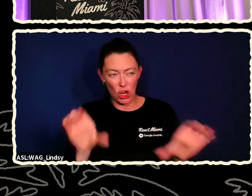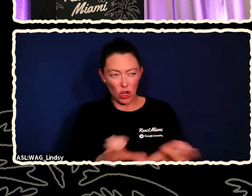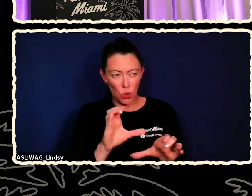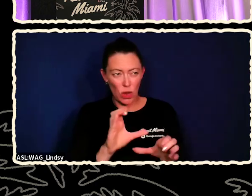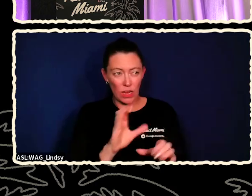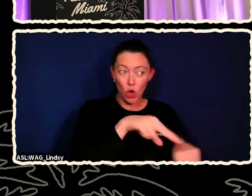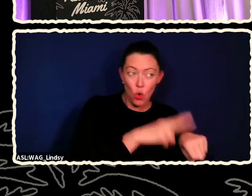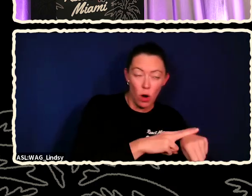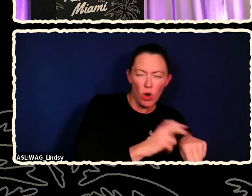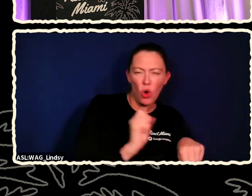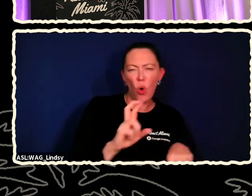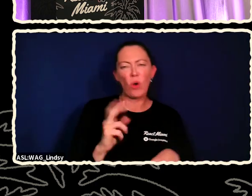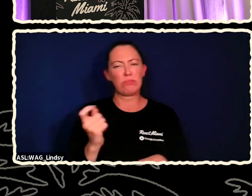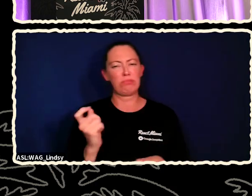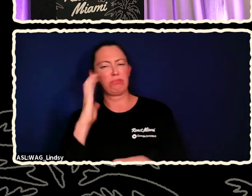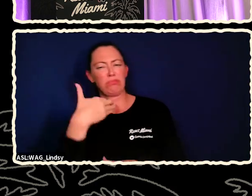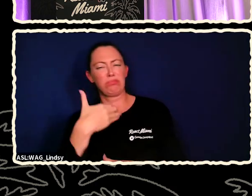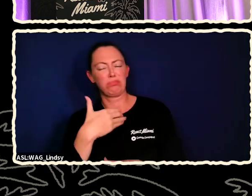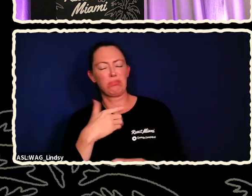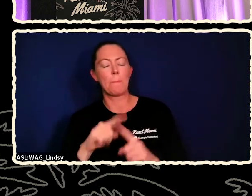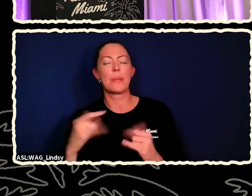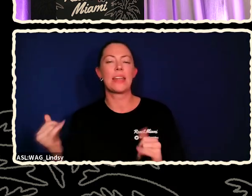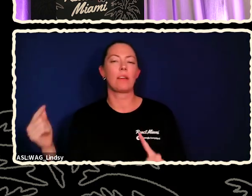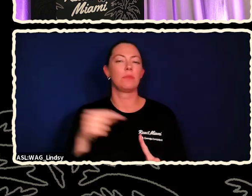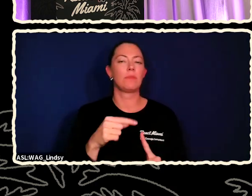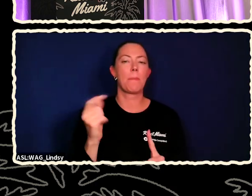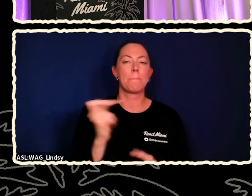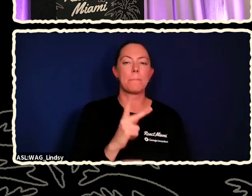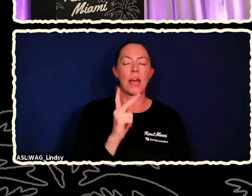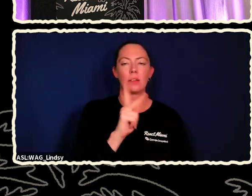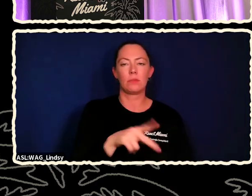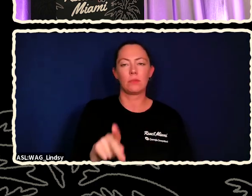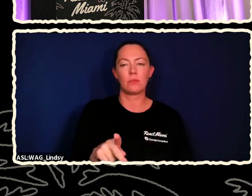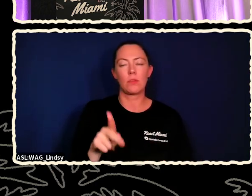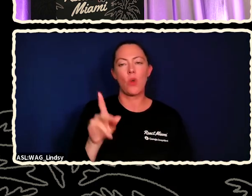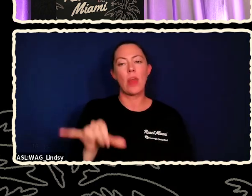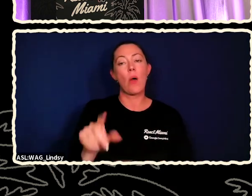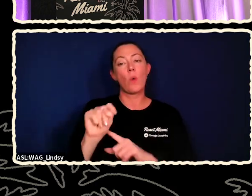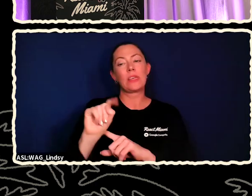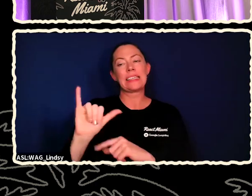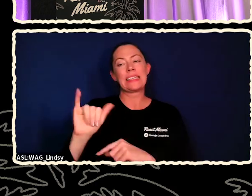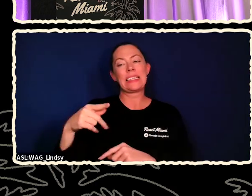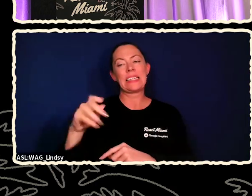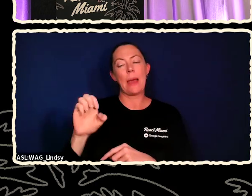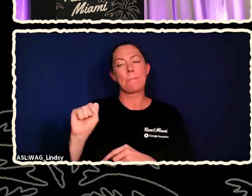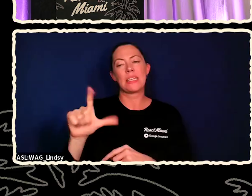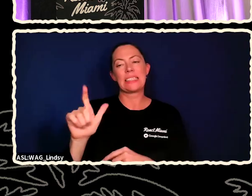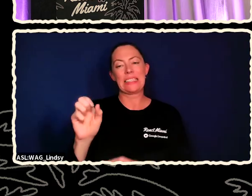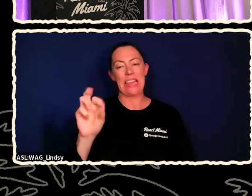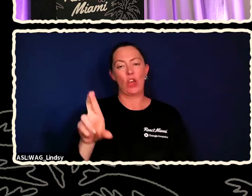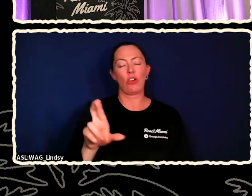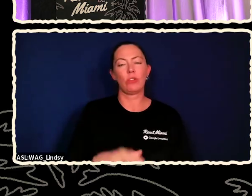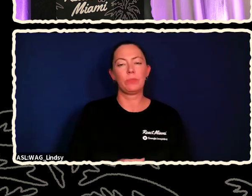that question. Well, let's get back to the slides here. So that's TypeSlayer. Hope you like it. Thank you.